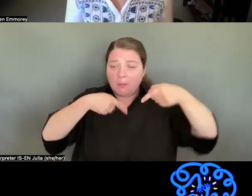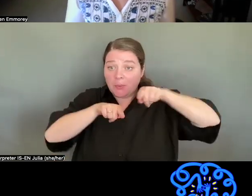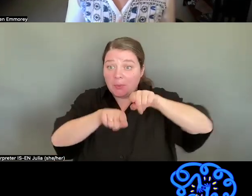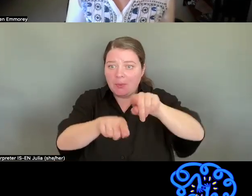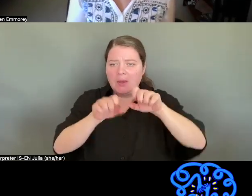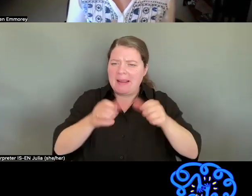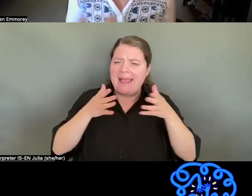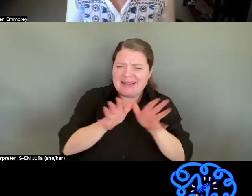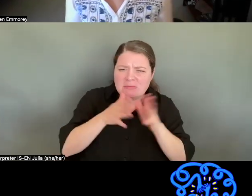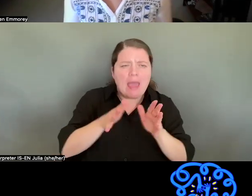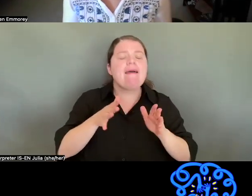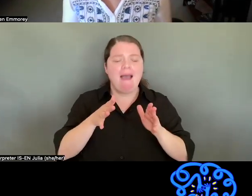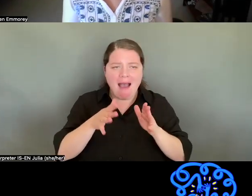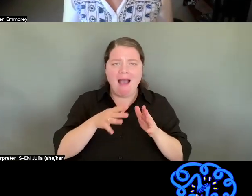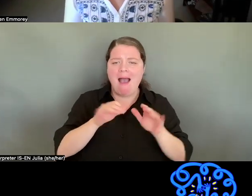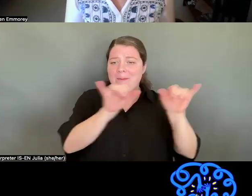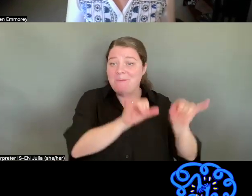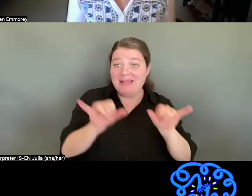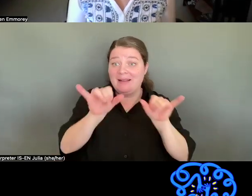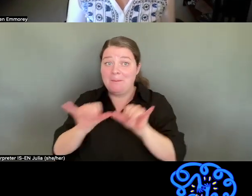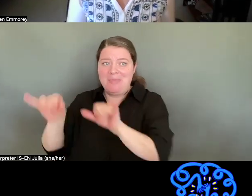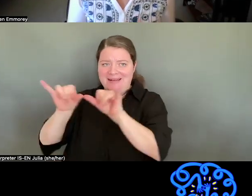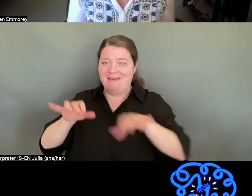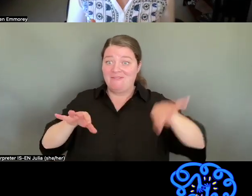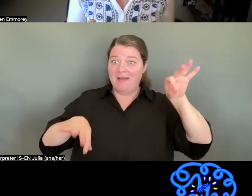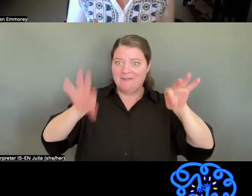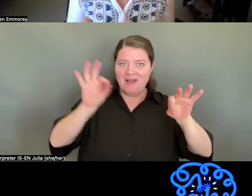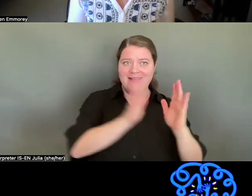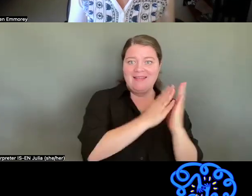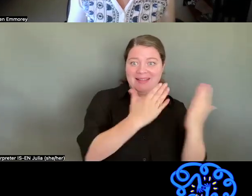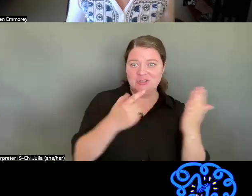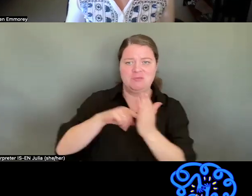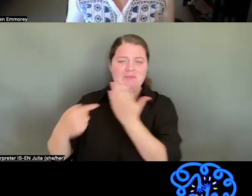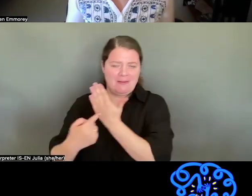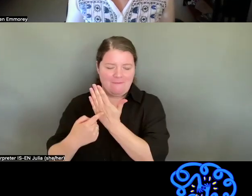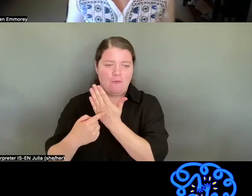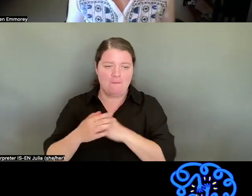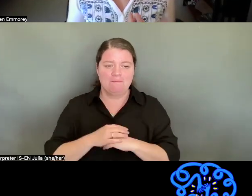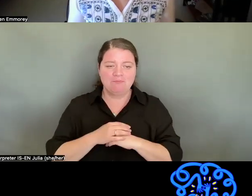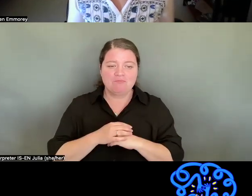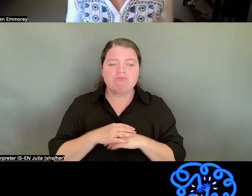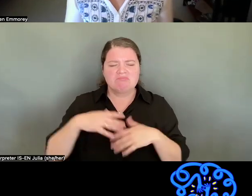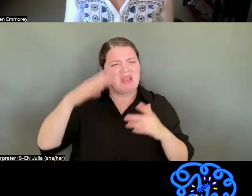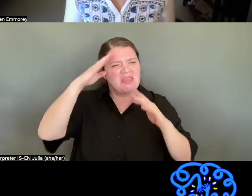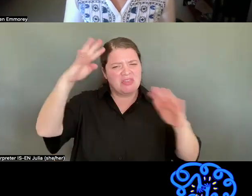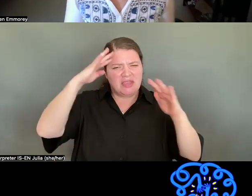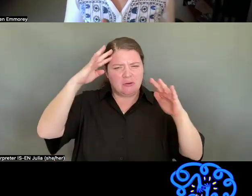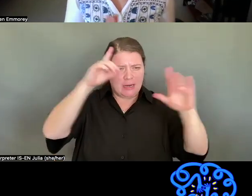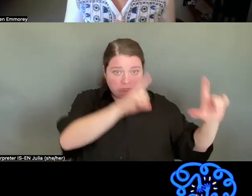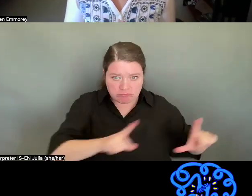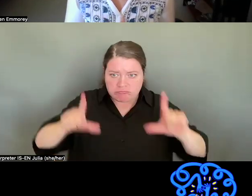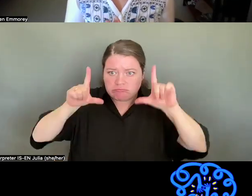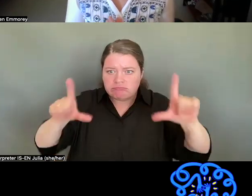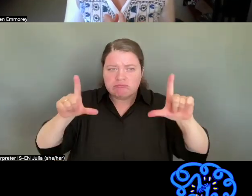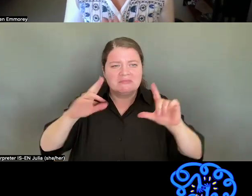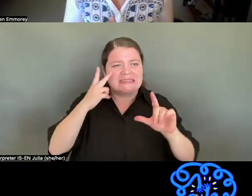find in analogies and metaphors. And so using this type of theory, we can think of iconicity